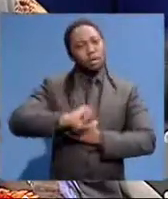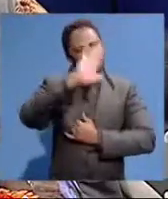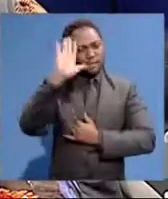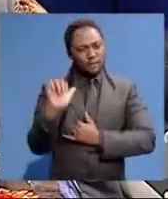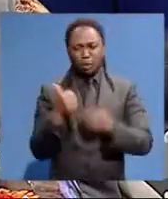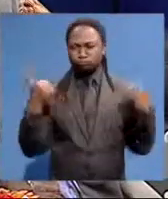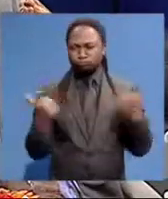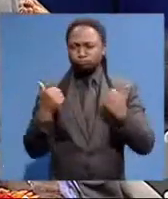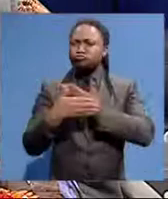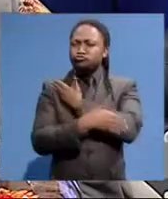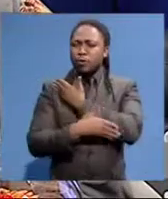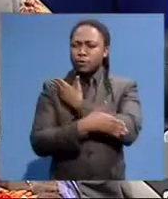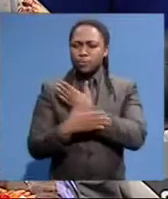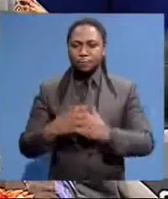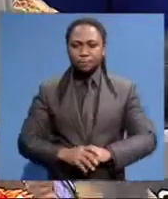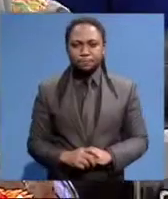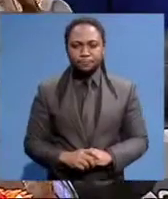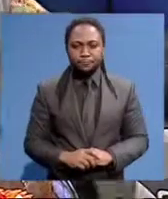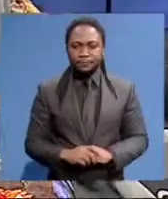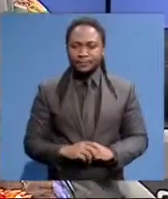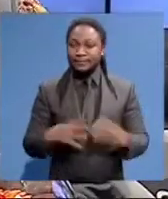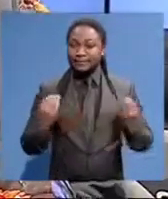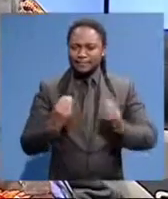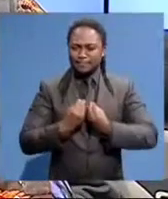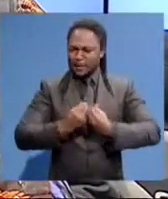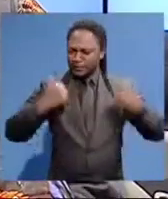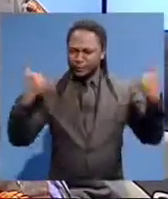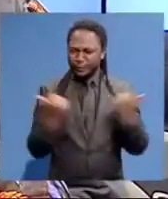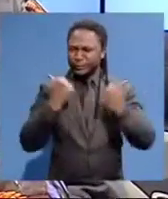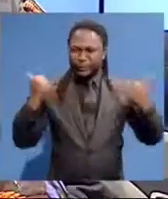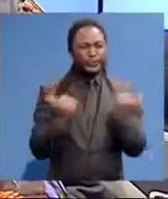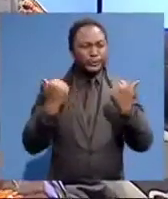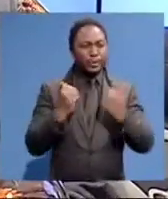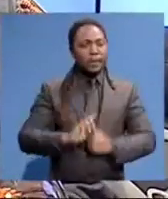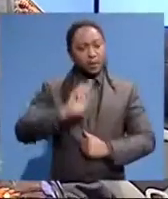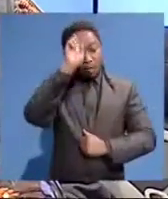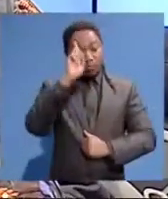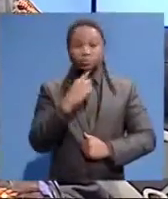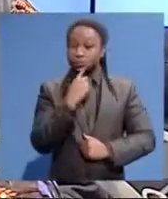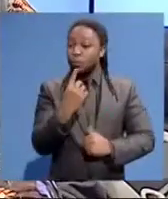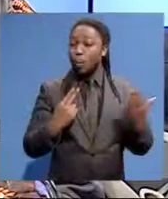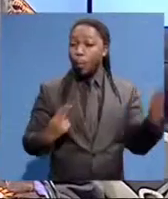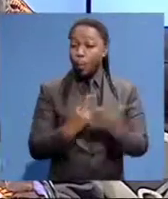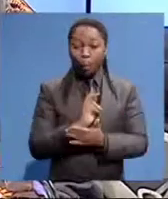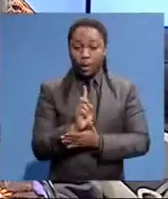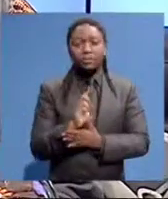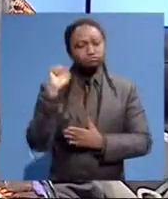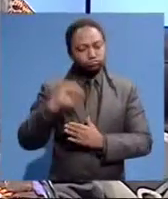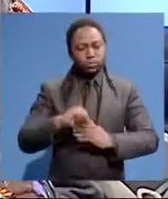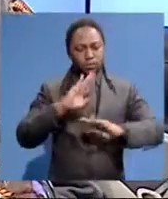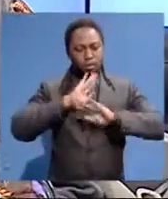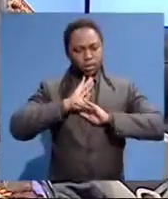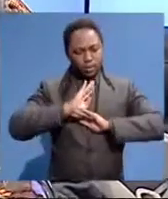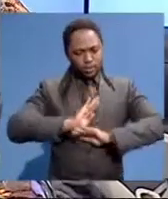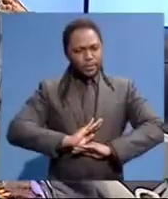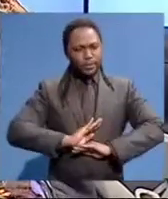of the greatest greatness, it's Ntate Mandela, to be honest with you, it's humility, and this is something that I